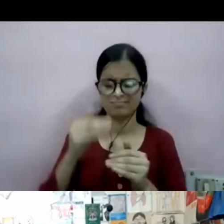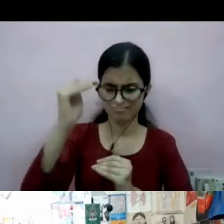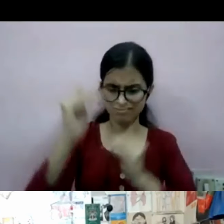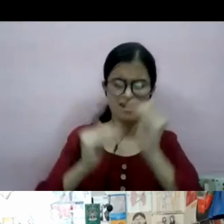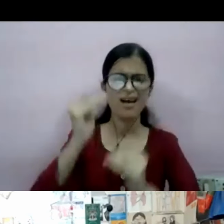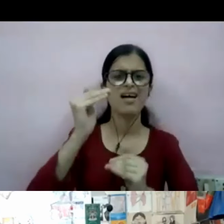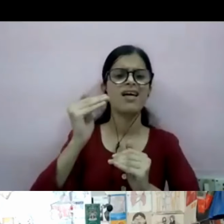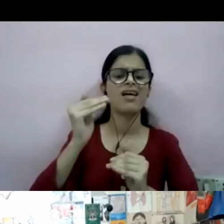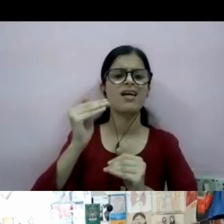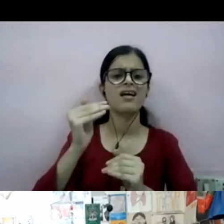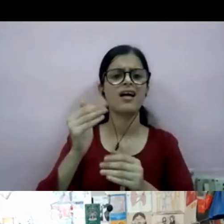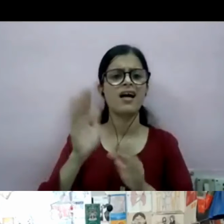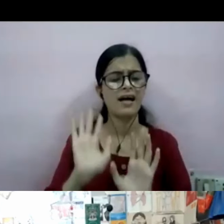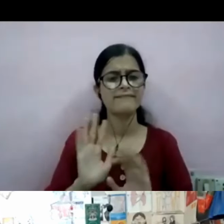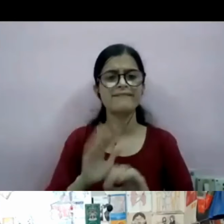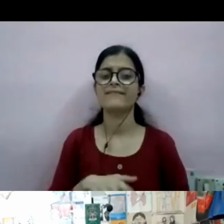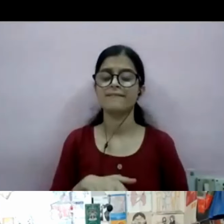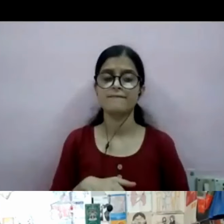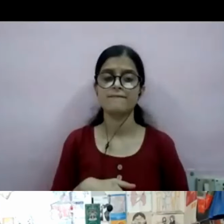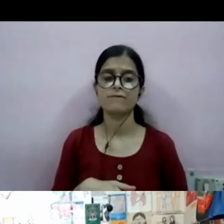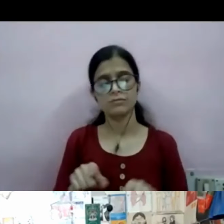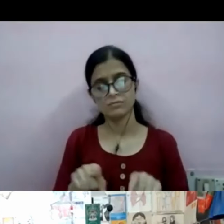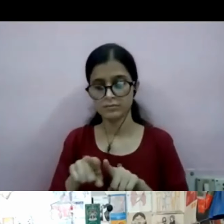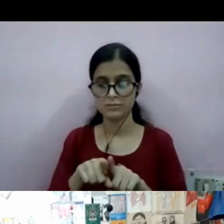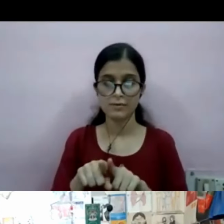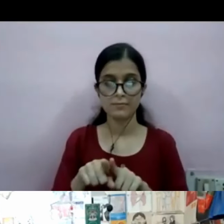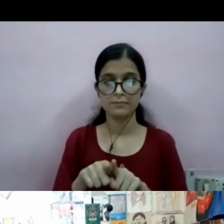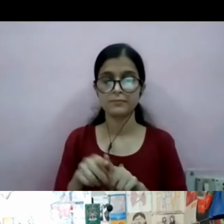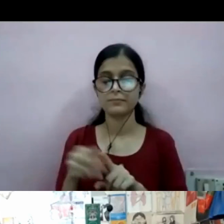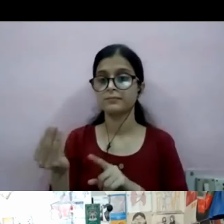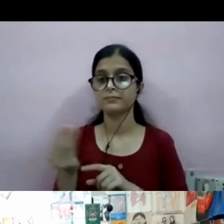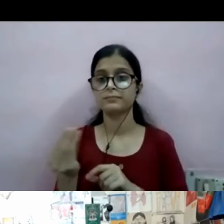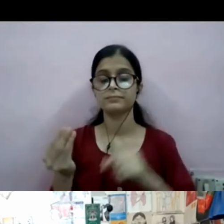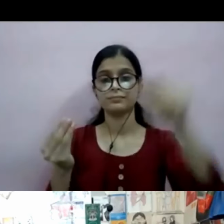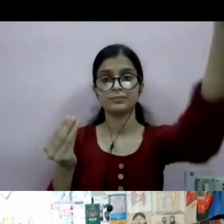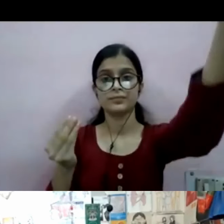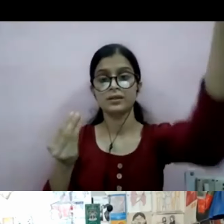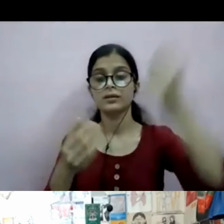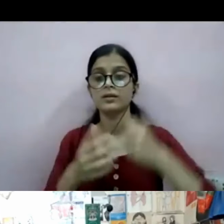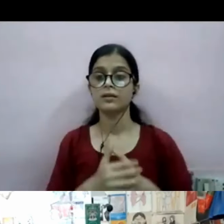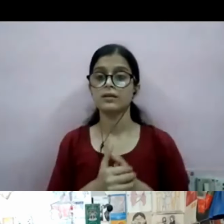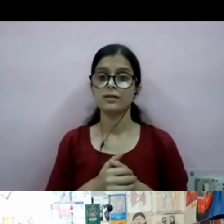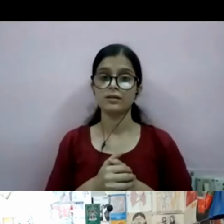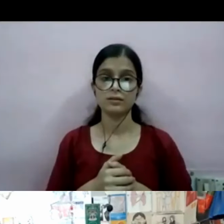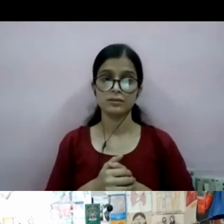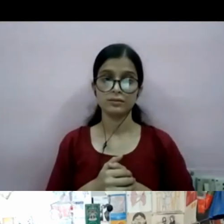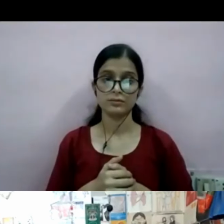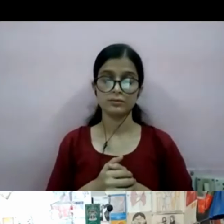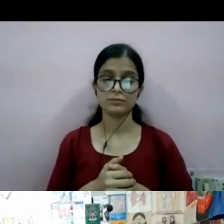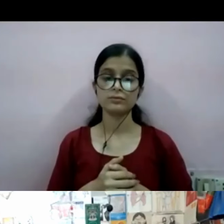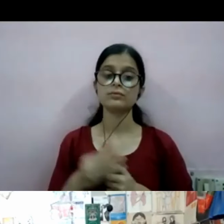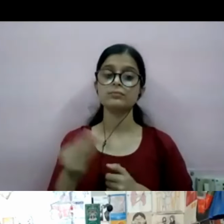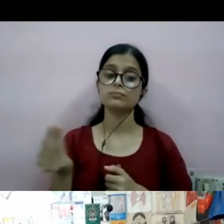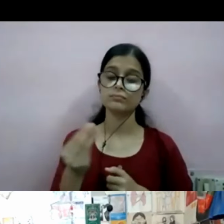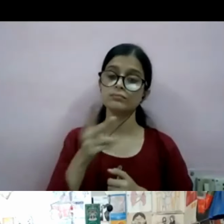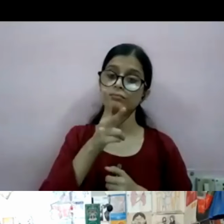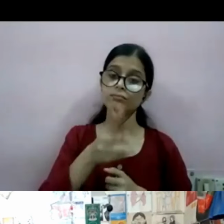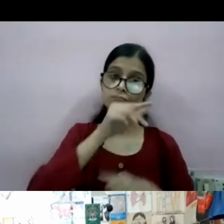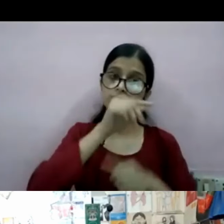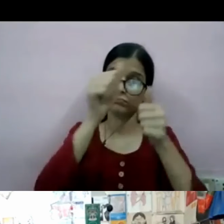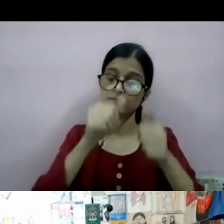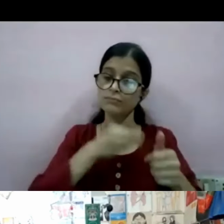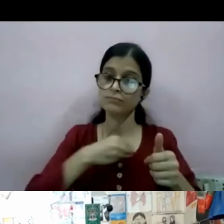that informs it, because they say it perpetuates gender beliefs. So Kim Q Hall writes that the medical model